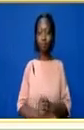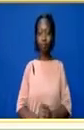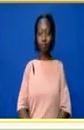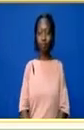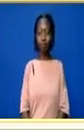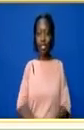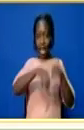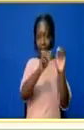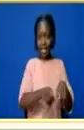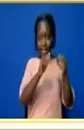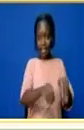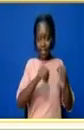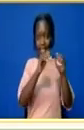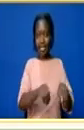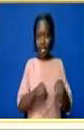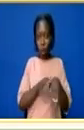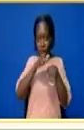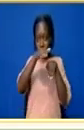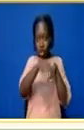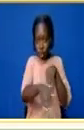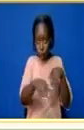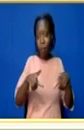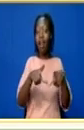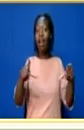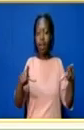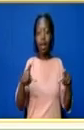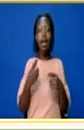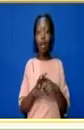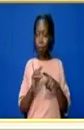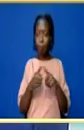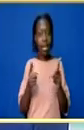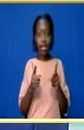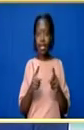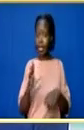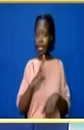on slopey grounds. Yes, but yes, it's not. You're supposed to